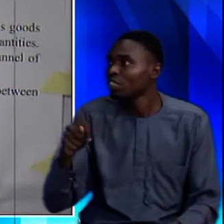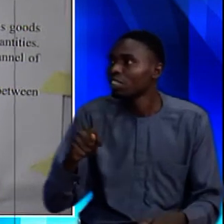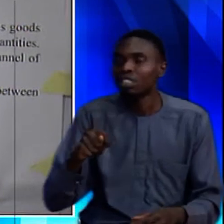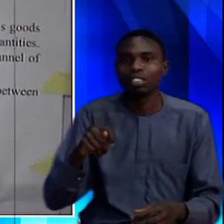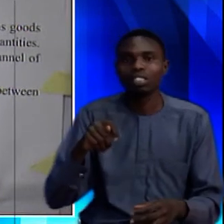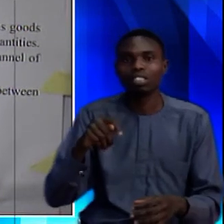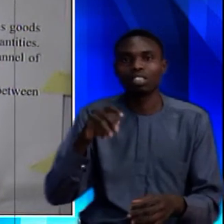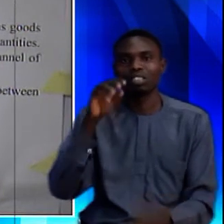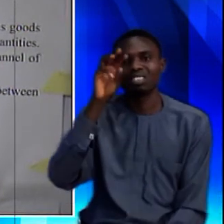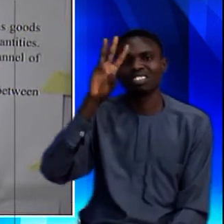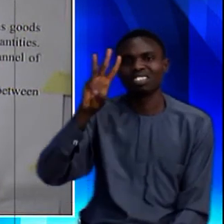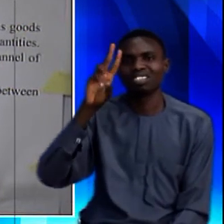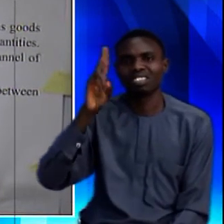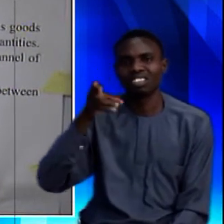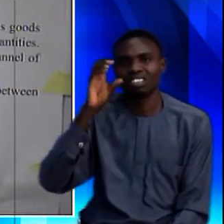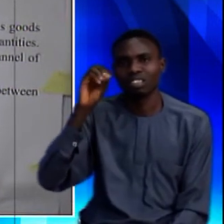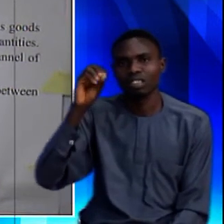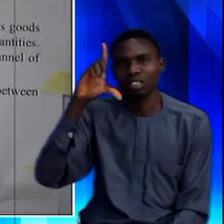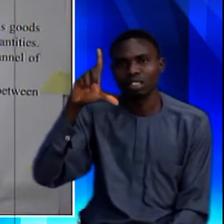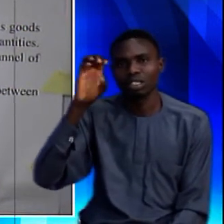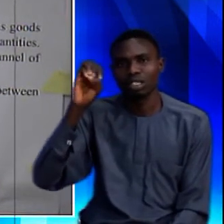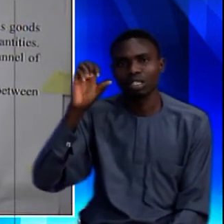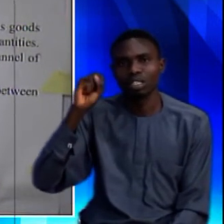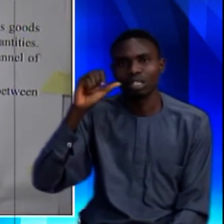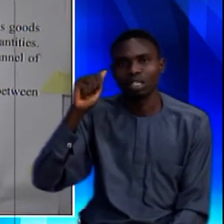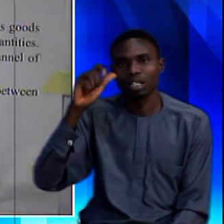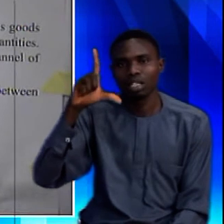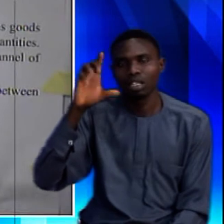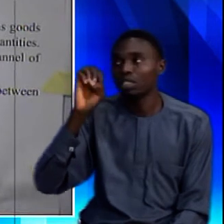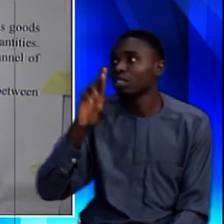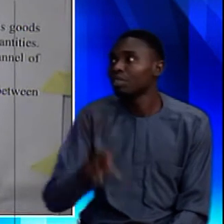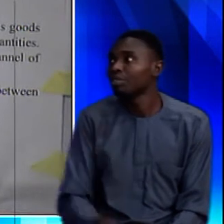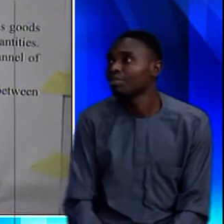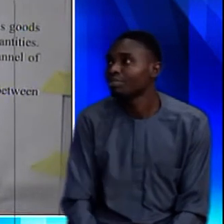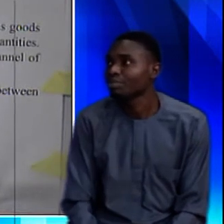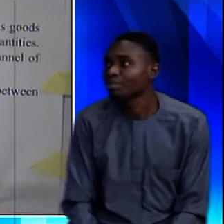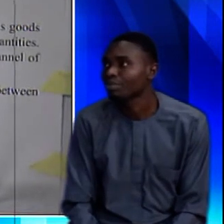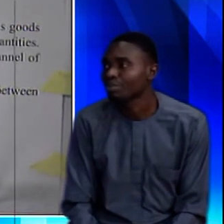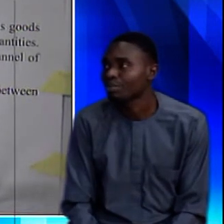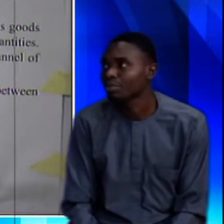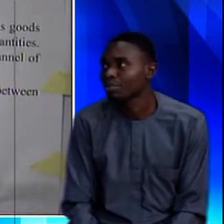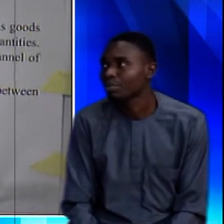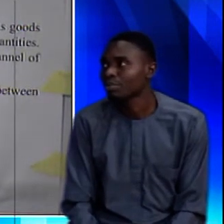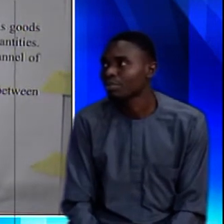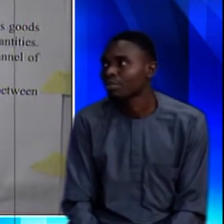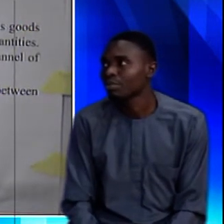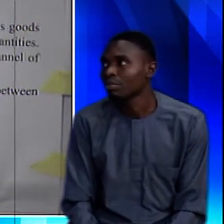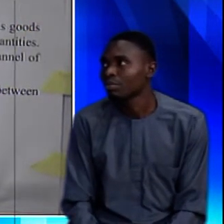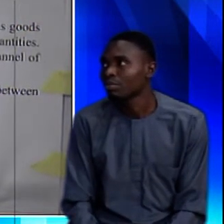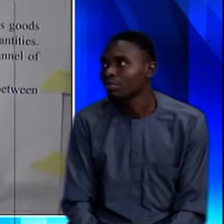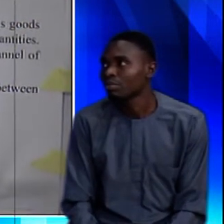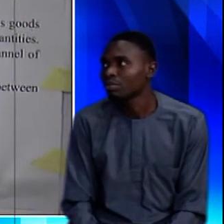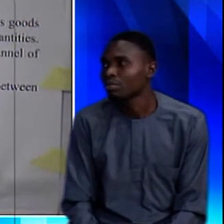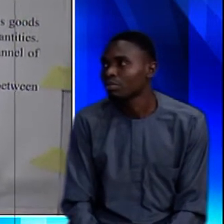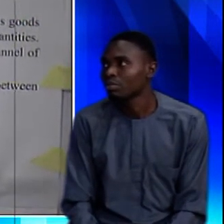one to the wholesaler is to the producer, and the other side to the what? To the retailer. Now we look at them, we divide it into two. One,